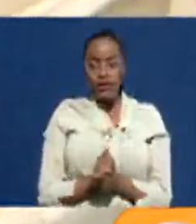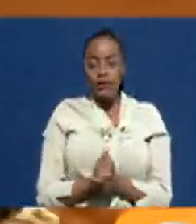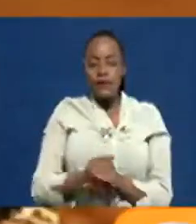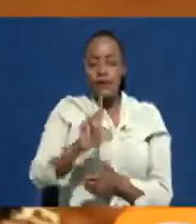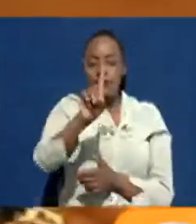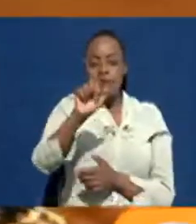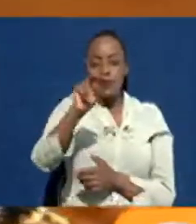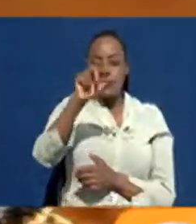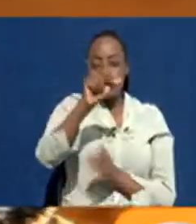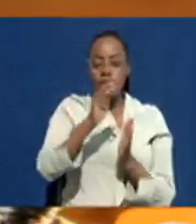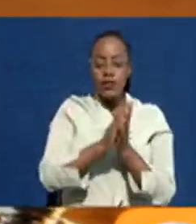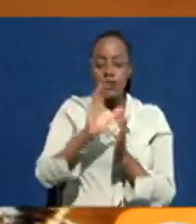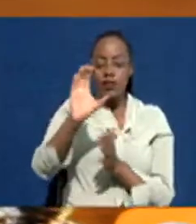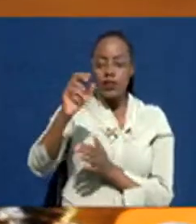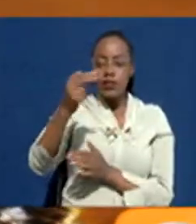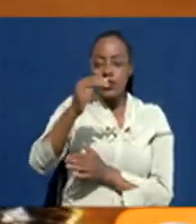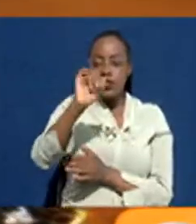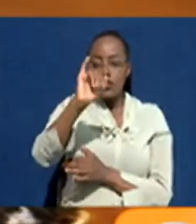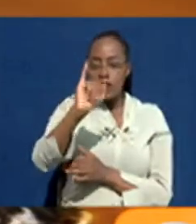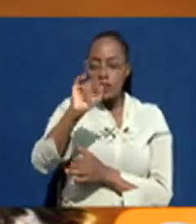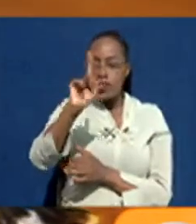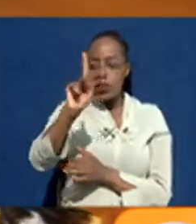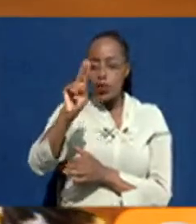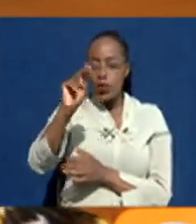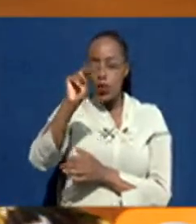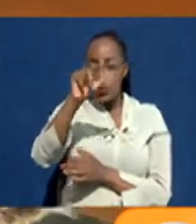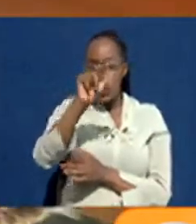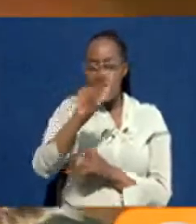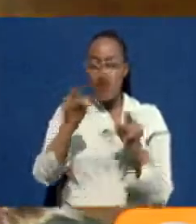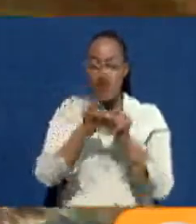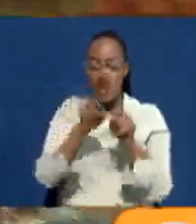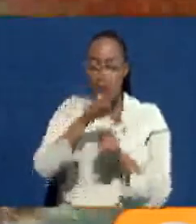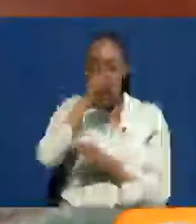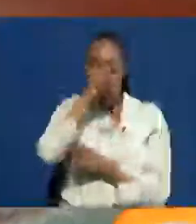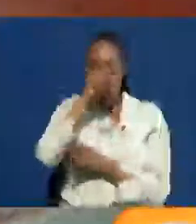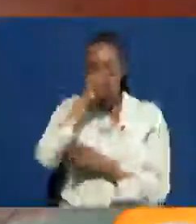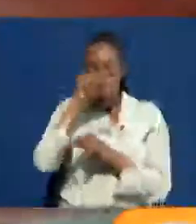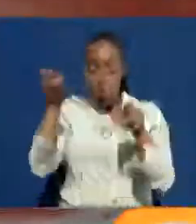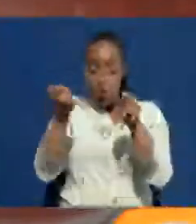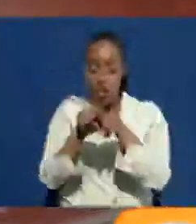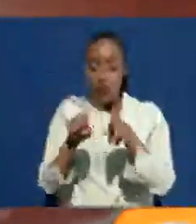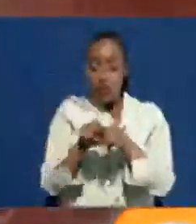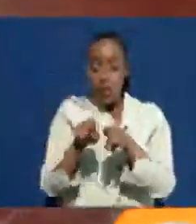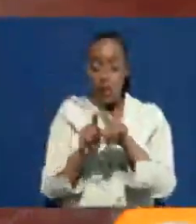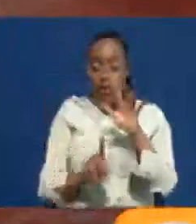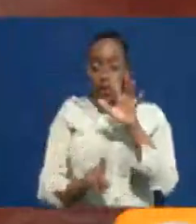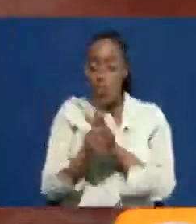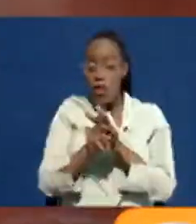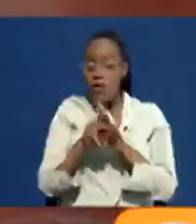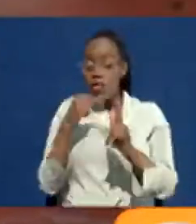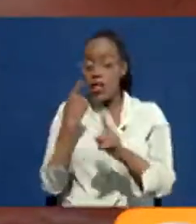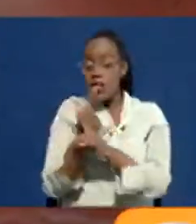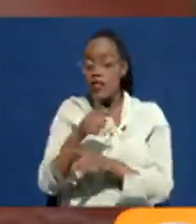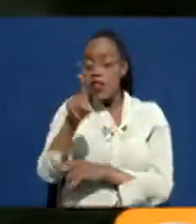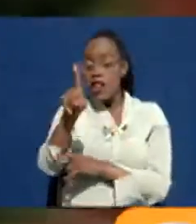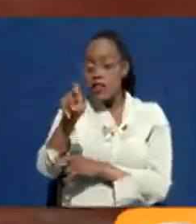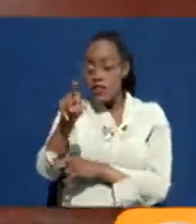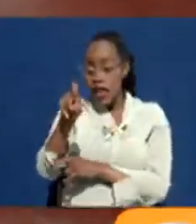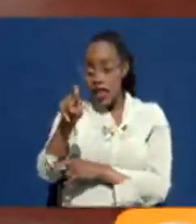Dengue and chikungunya diseases, though transmitted by the same mosquito type, they are caused by different